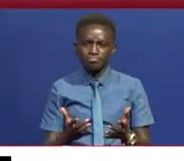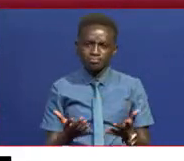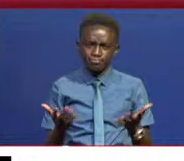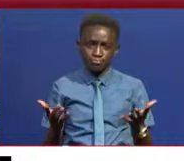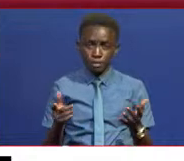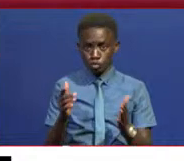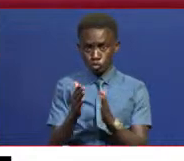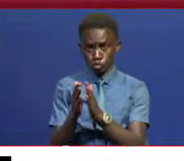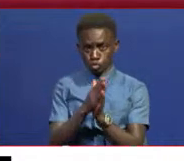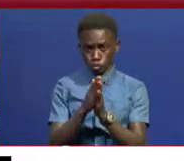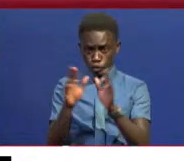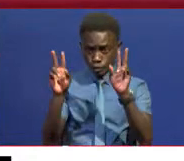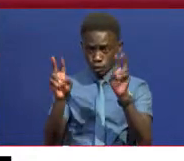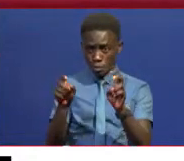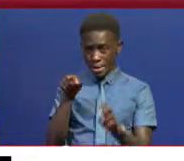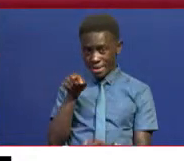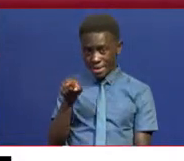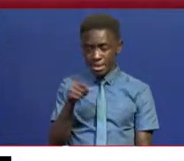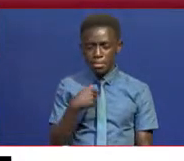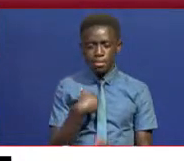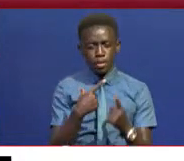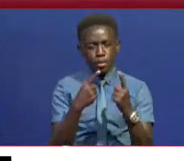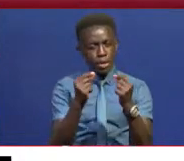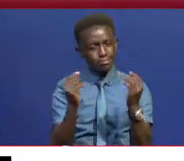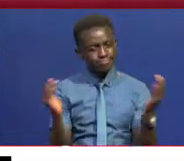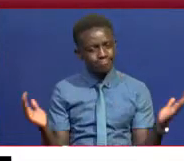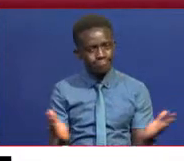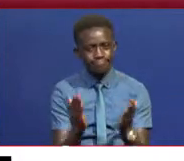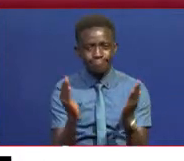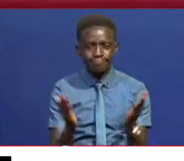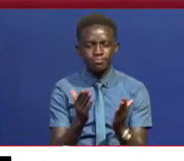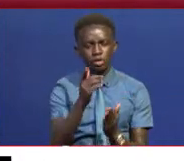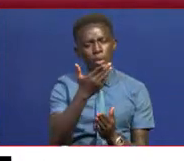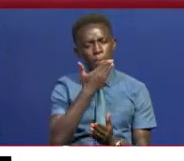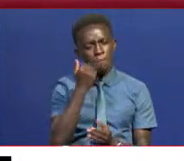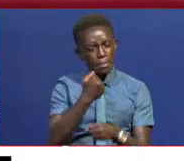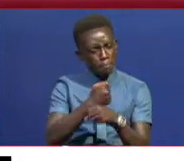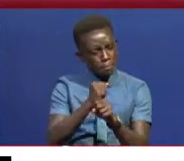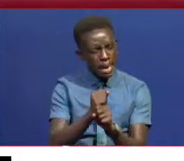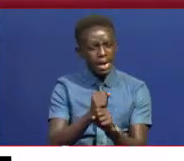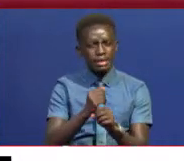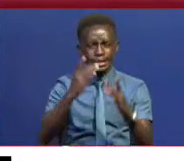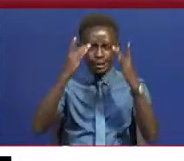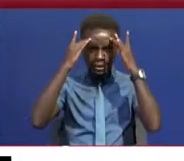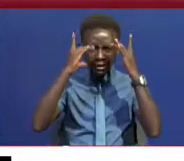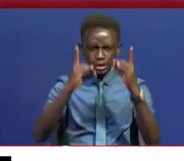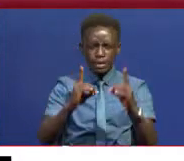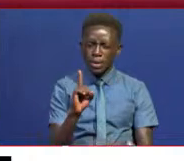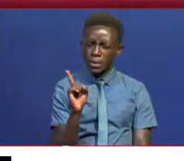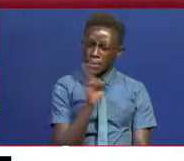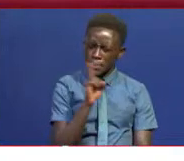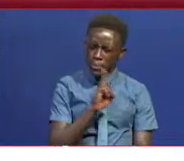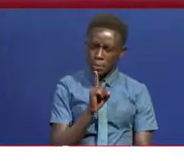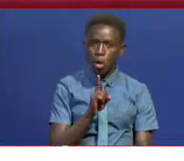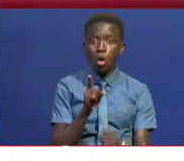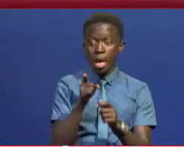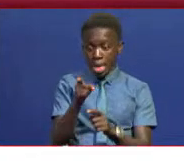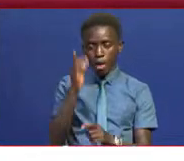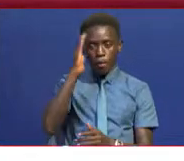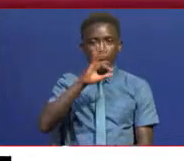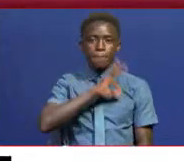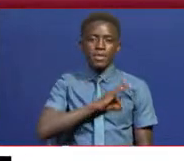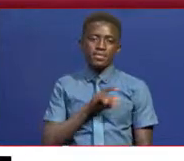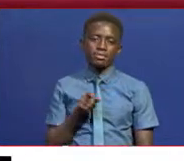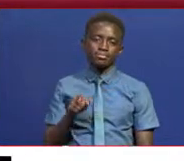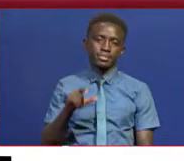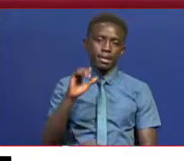you, make hard decisions that will be beneficial to this country. And that will form part of